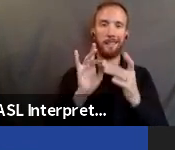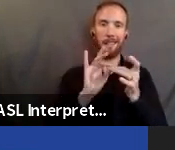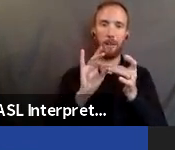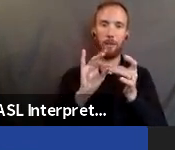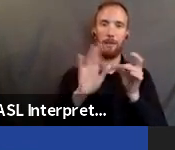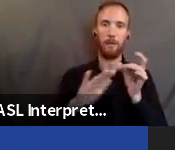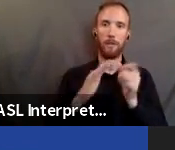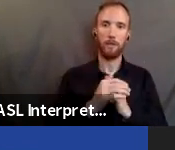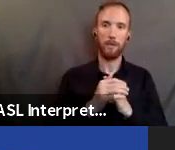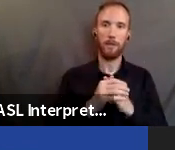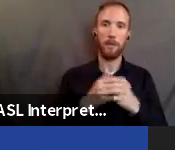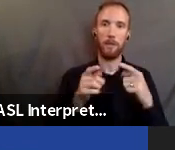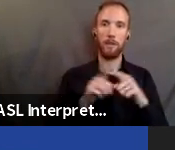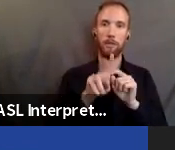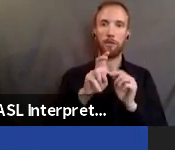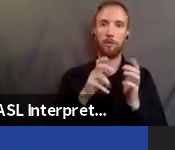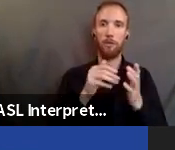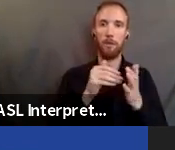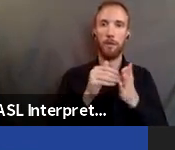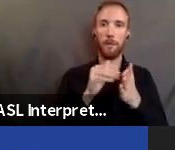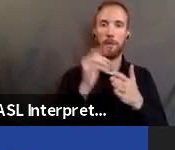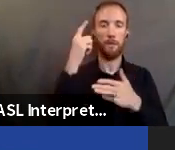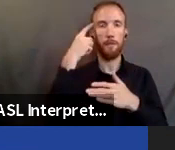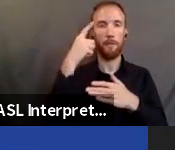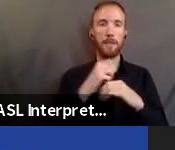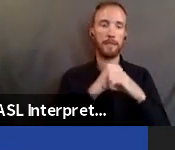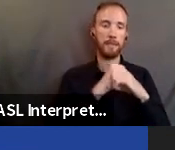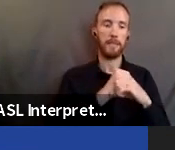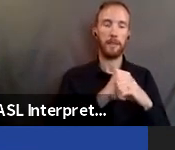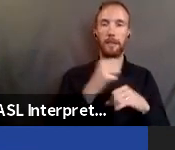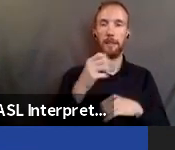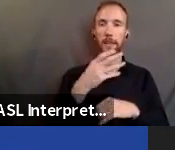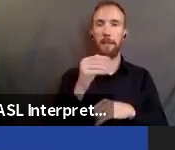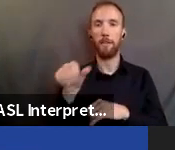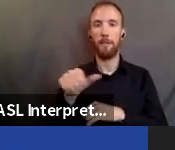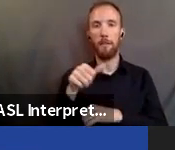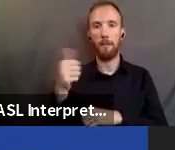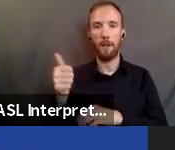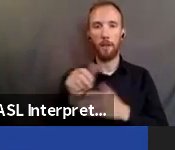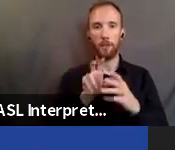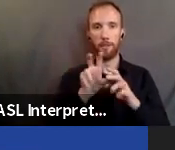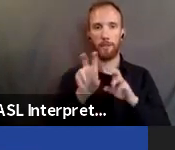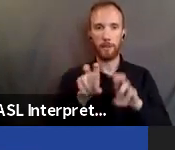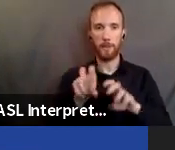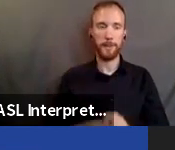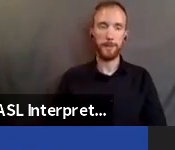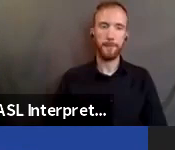security investments and upgrades next slide please